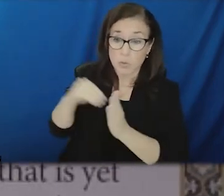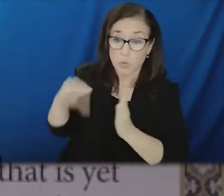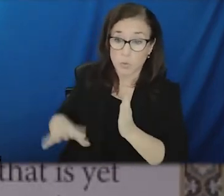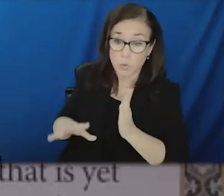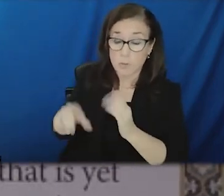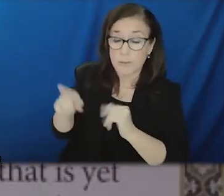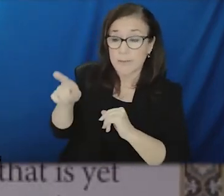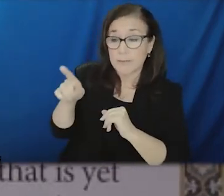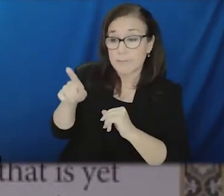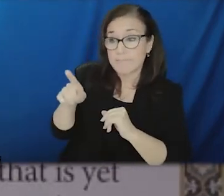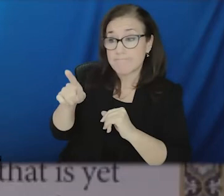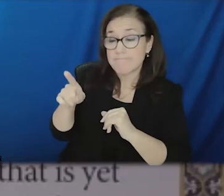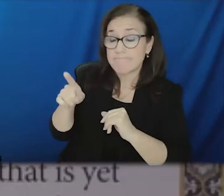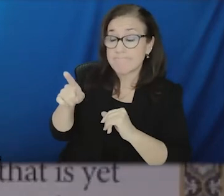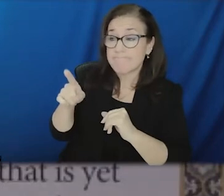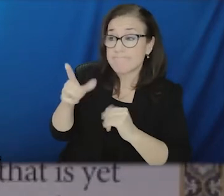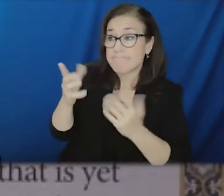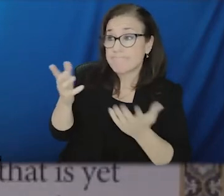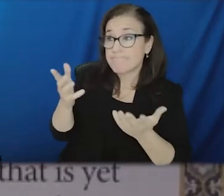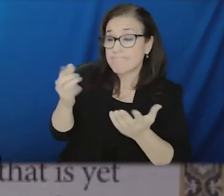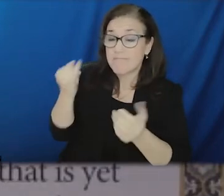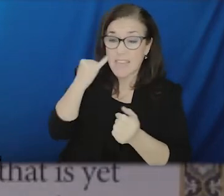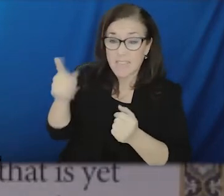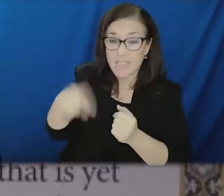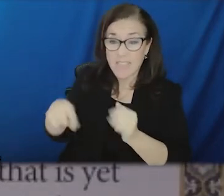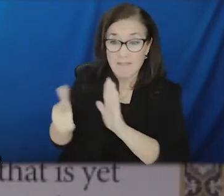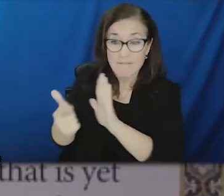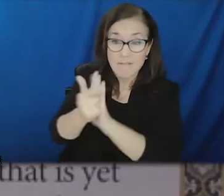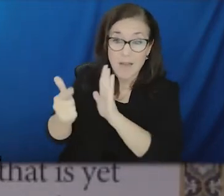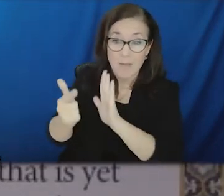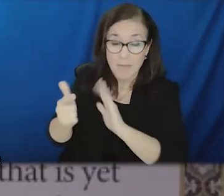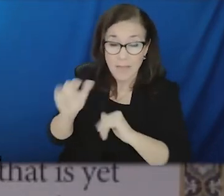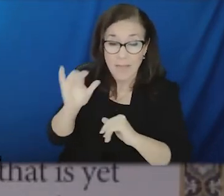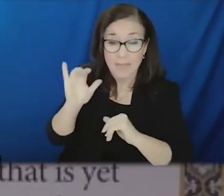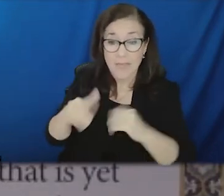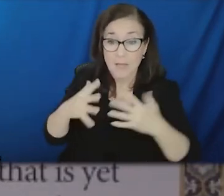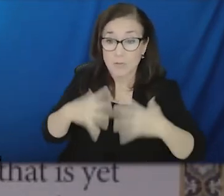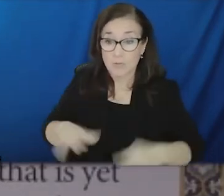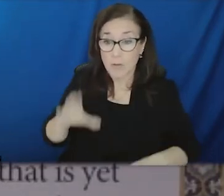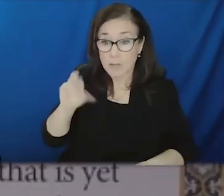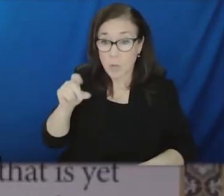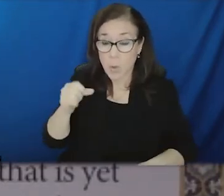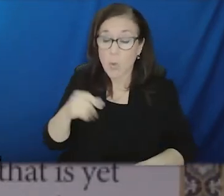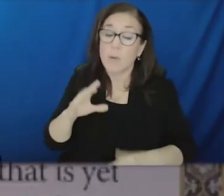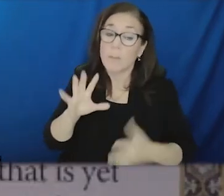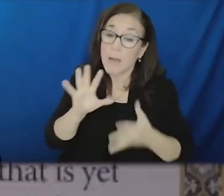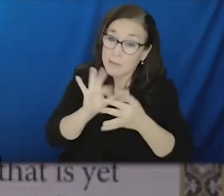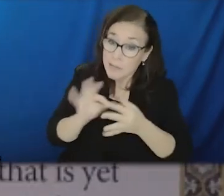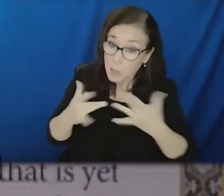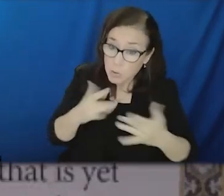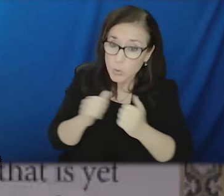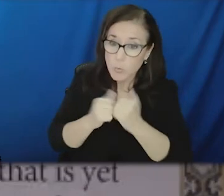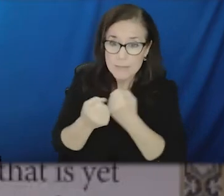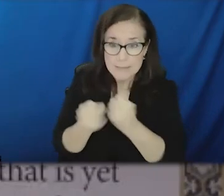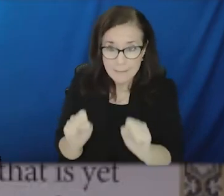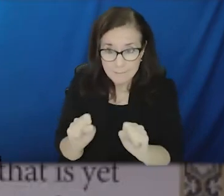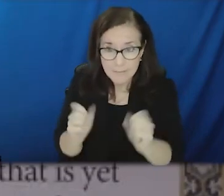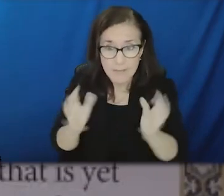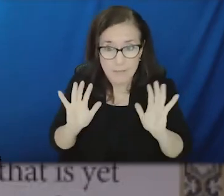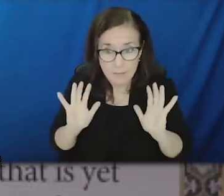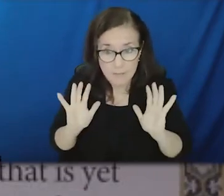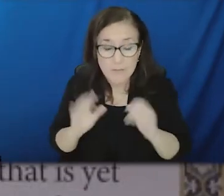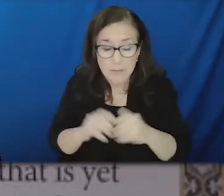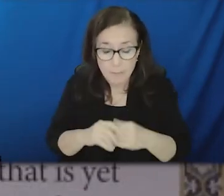are in violation of the dress code because of safety issues, and that should be